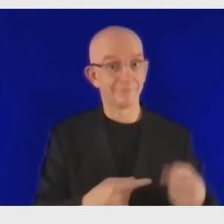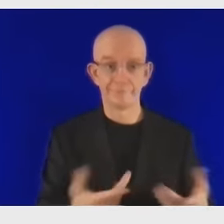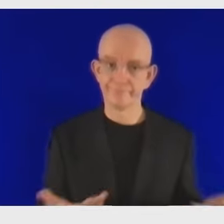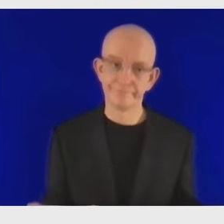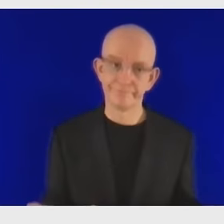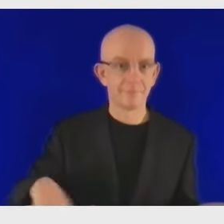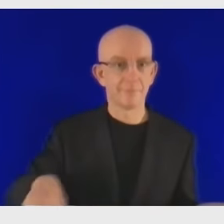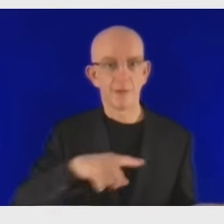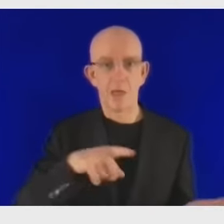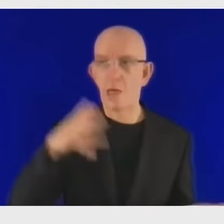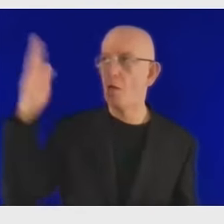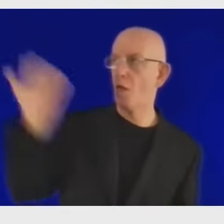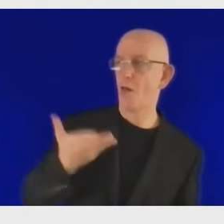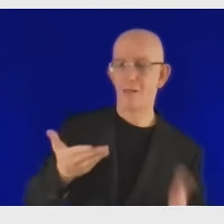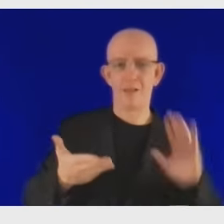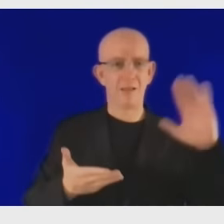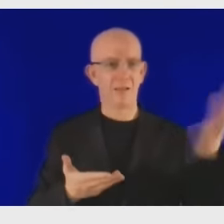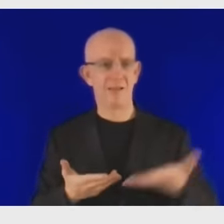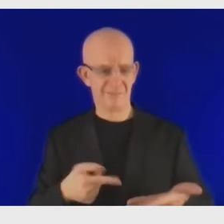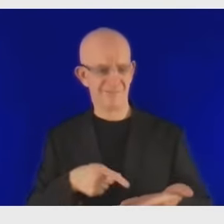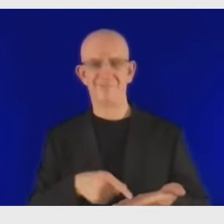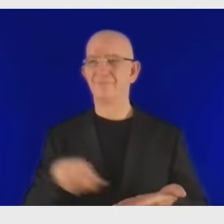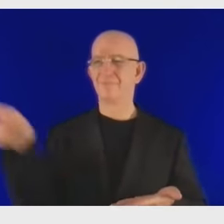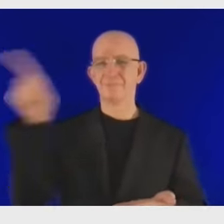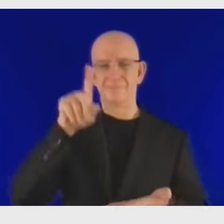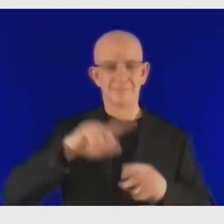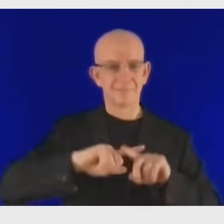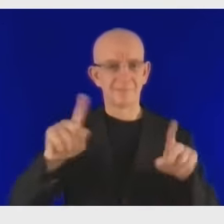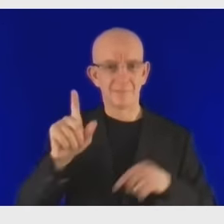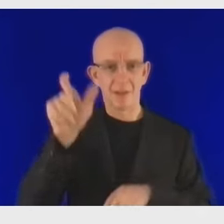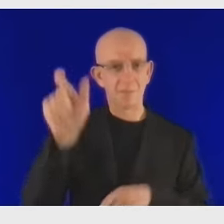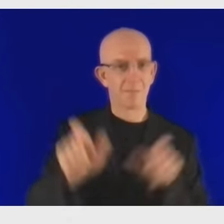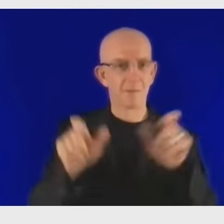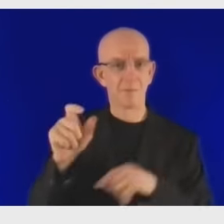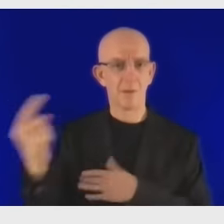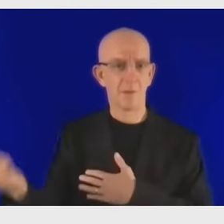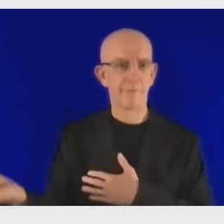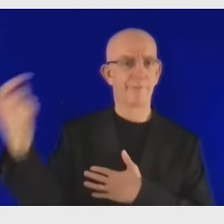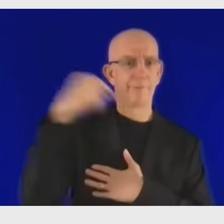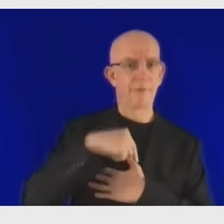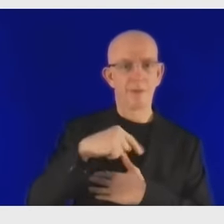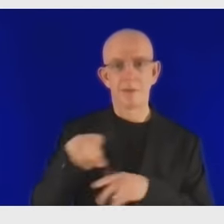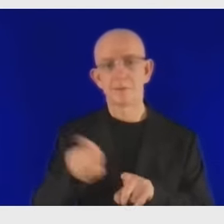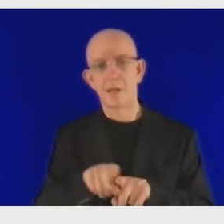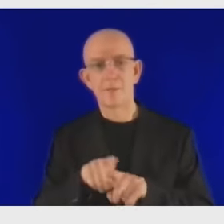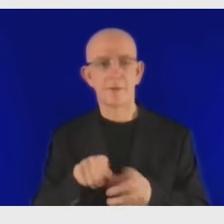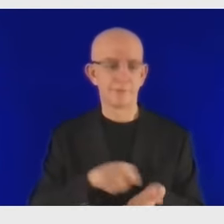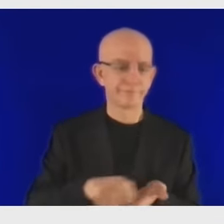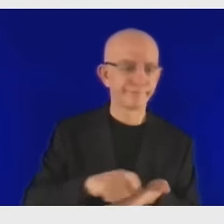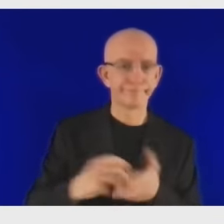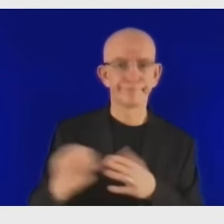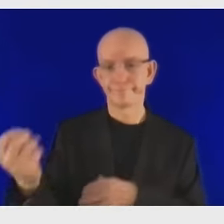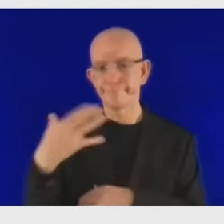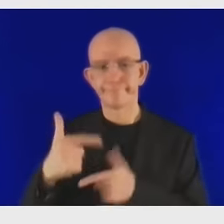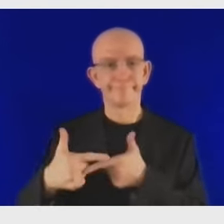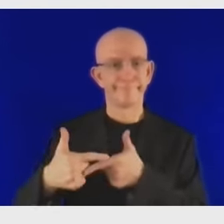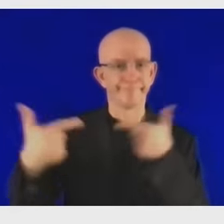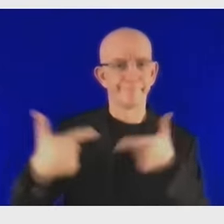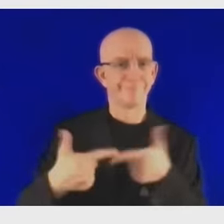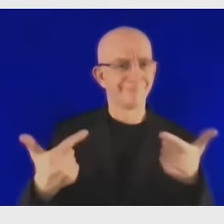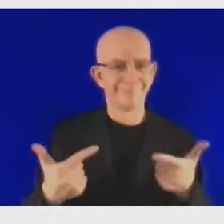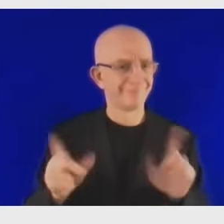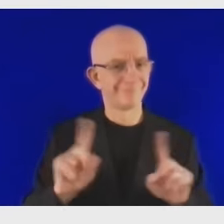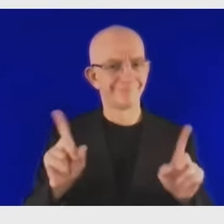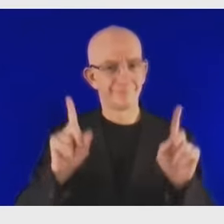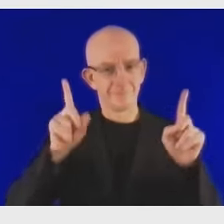at present, as small island nations, we can only rely on international sources of climate finance because of the